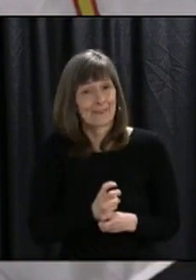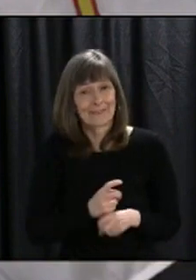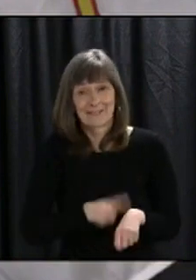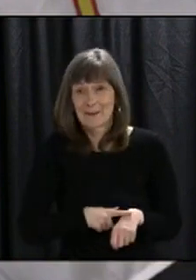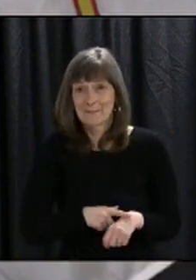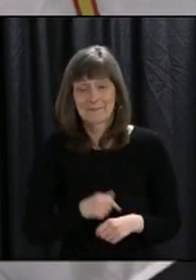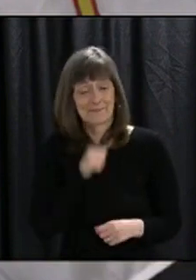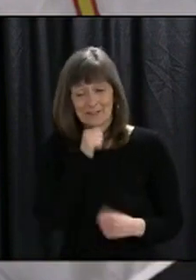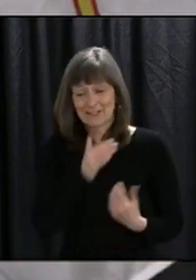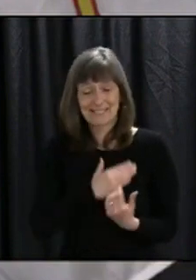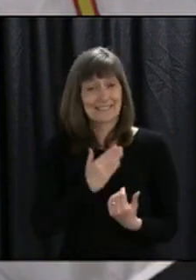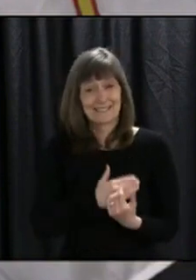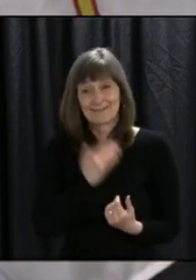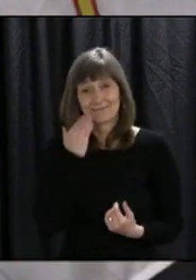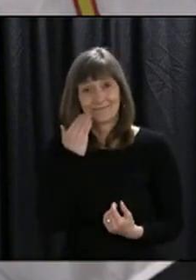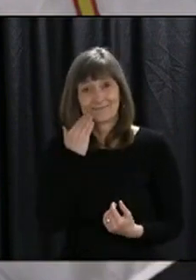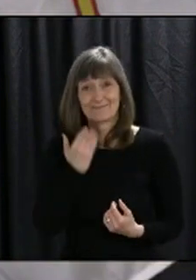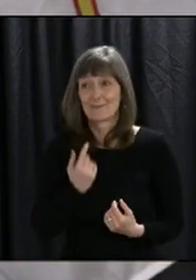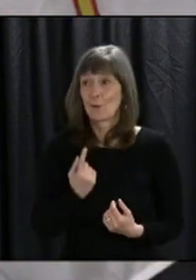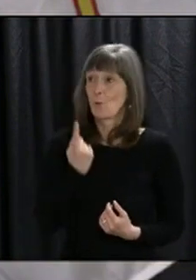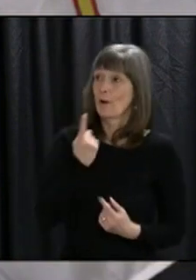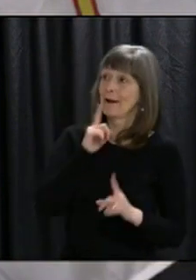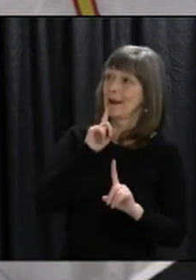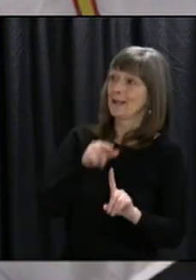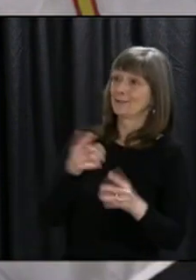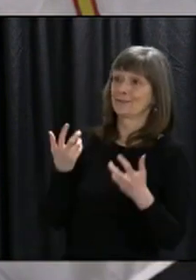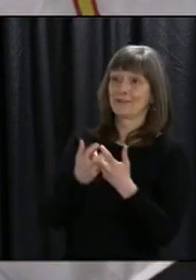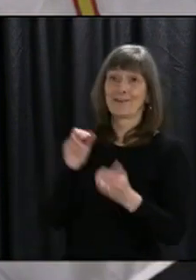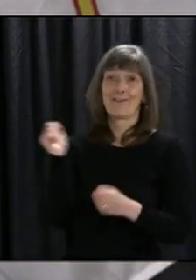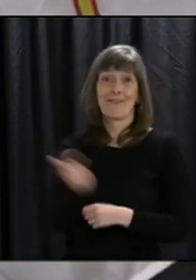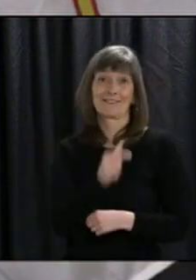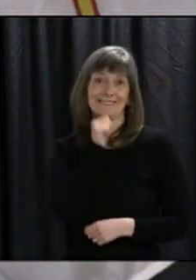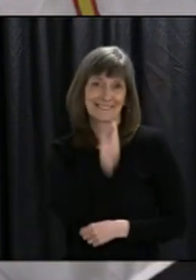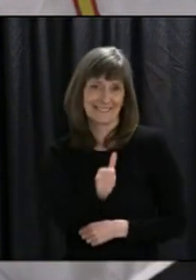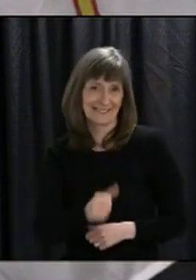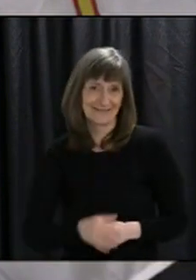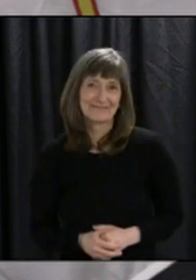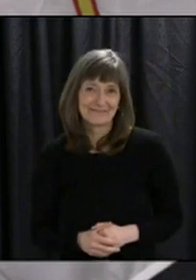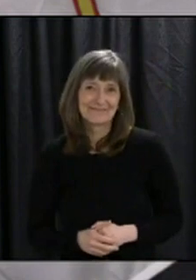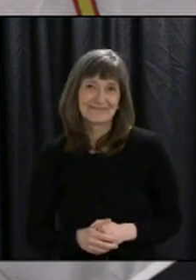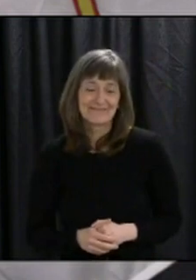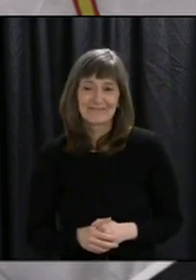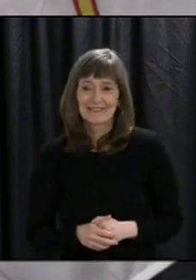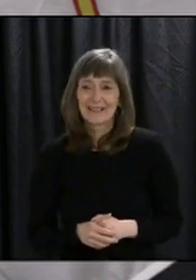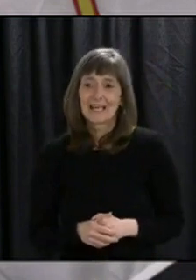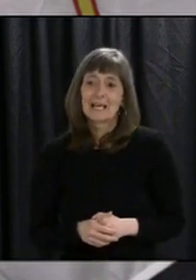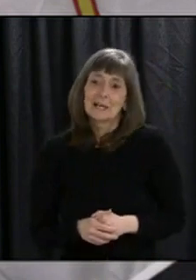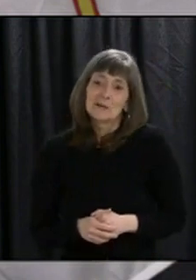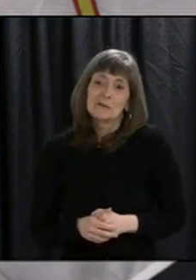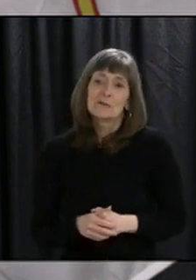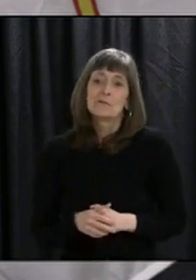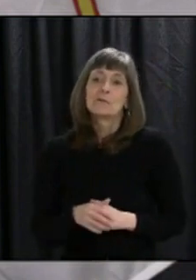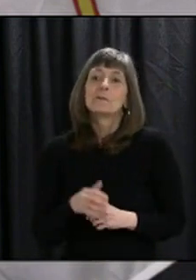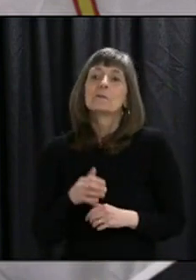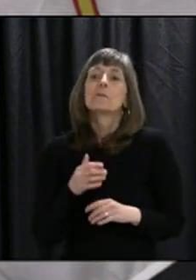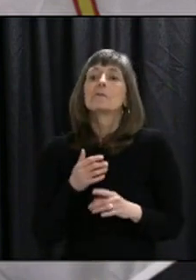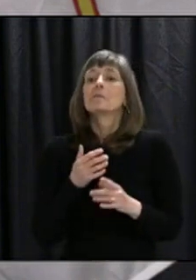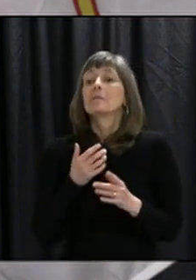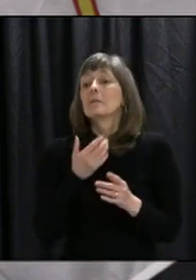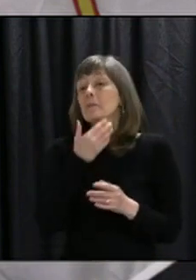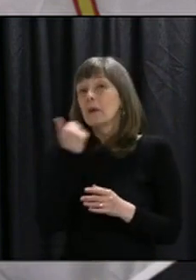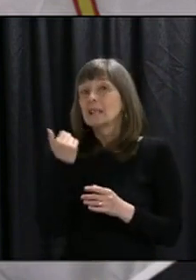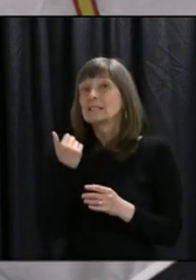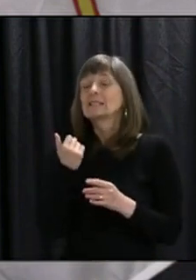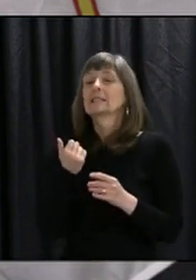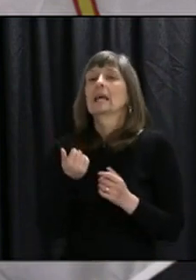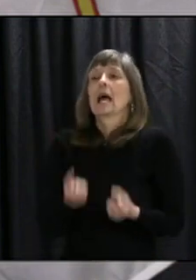this is easy, and there's no one pat answer. I think we want to try to limit the number of people who are